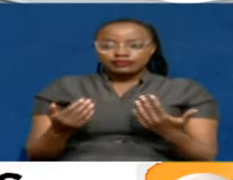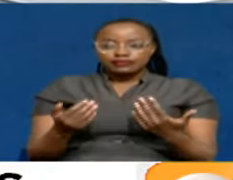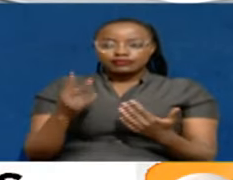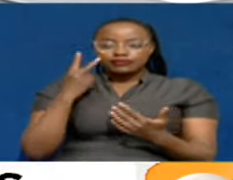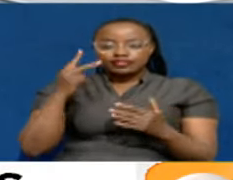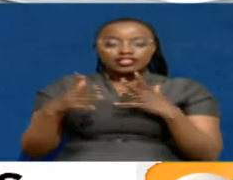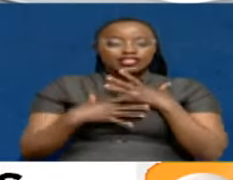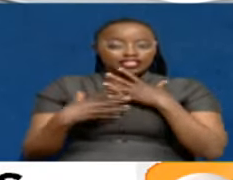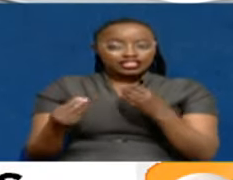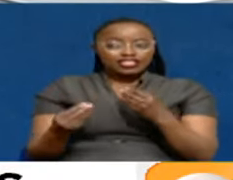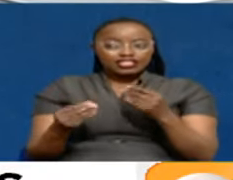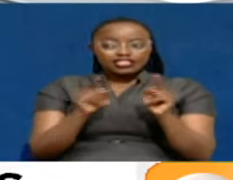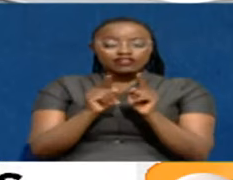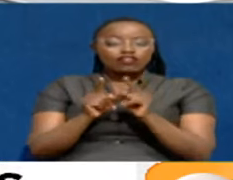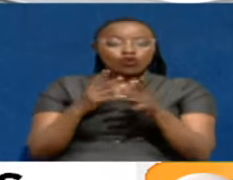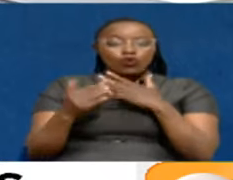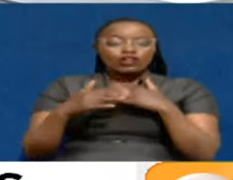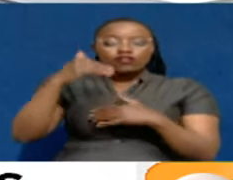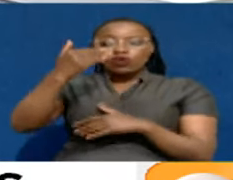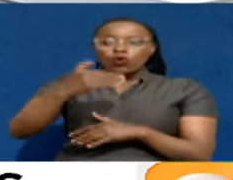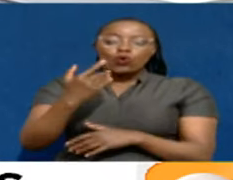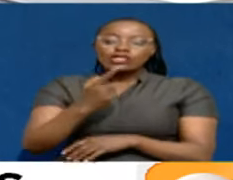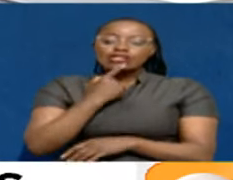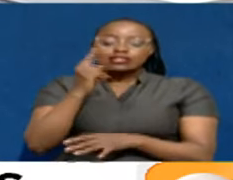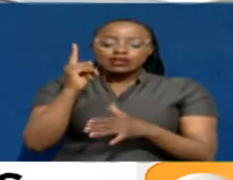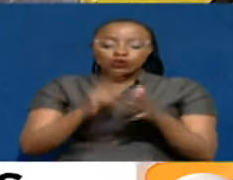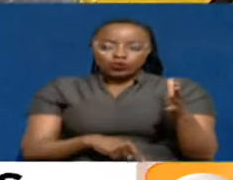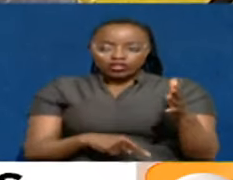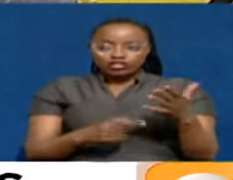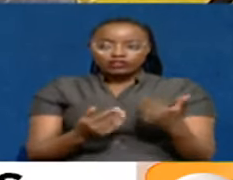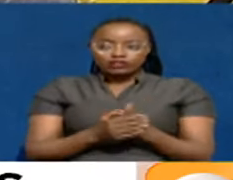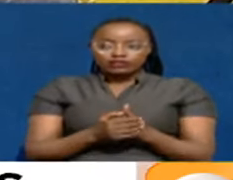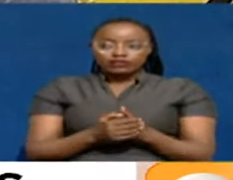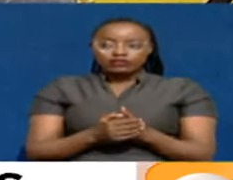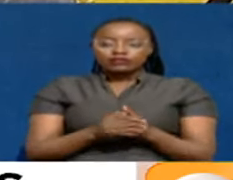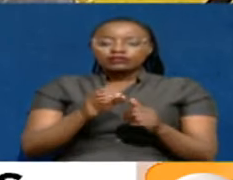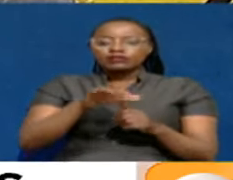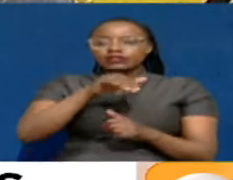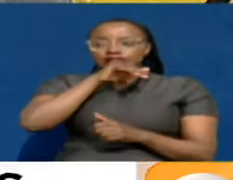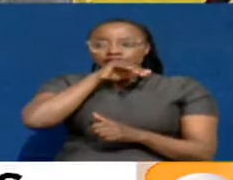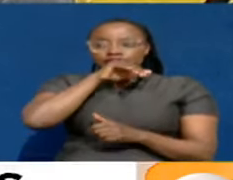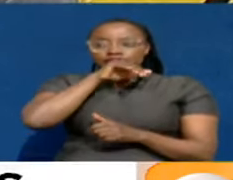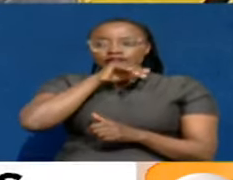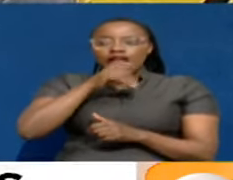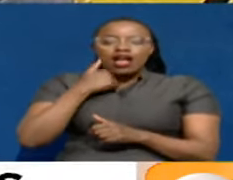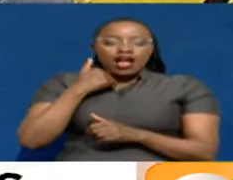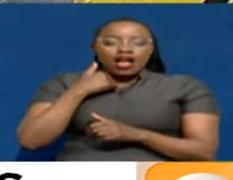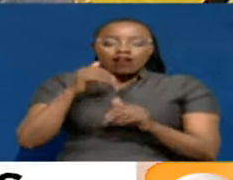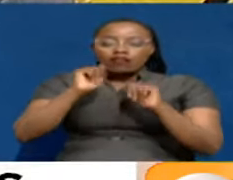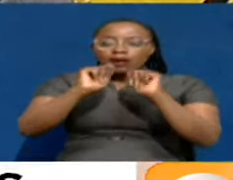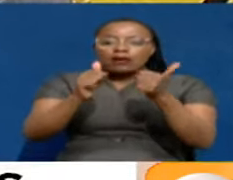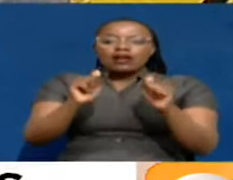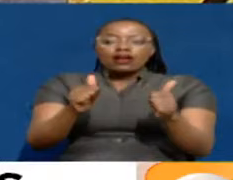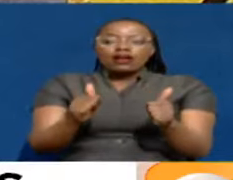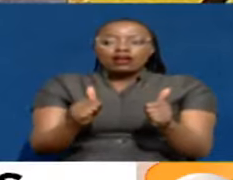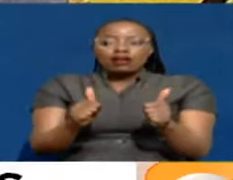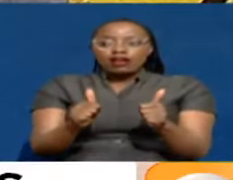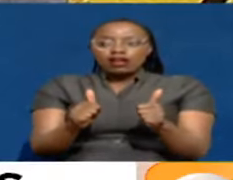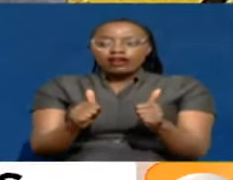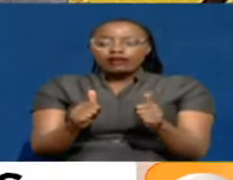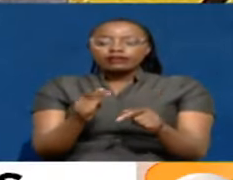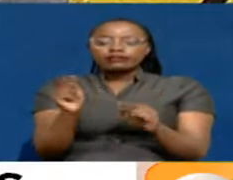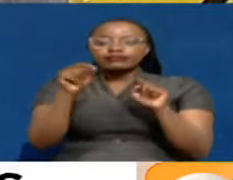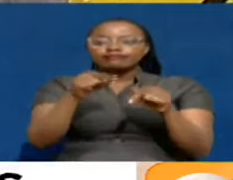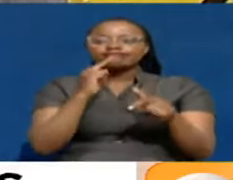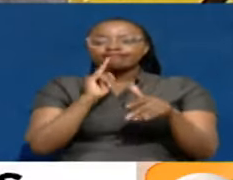And it's interesting what I keep noticing that you see, Raila Odinga has not quite come out